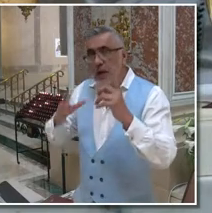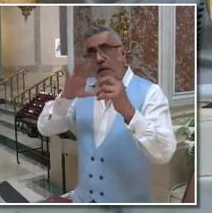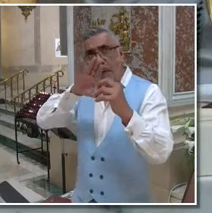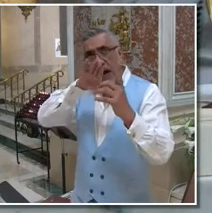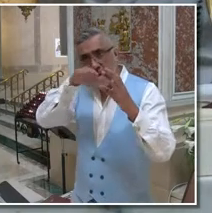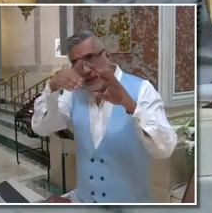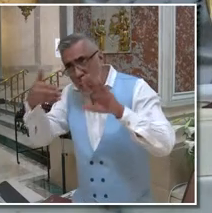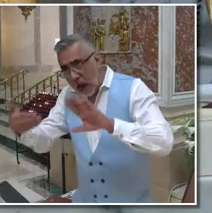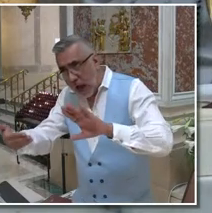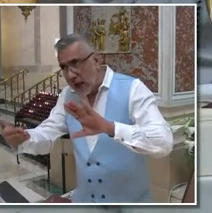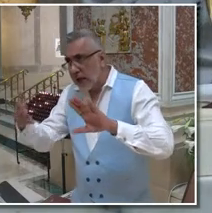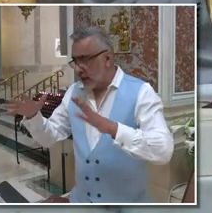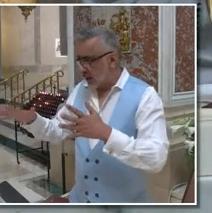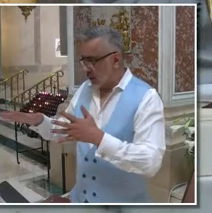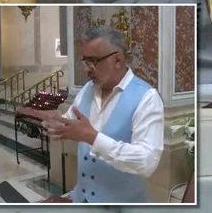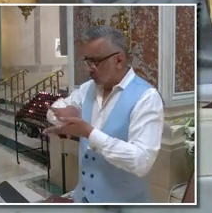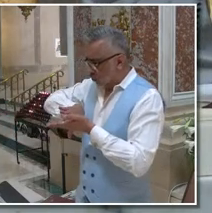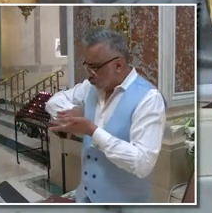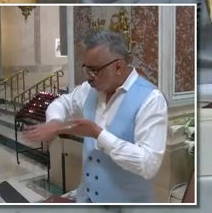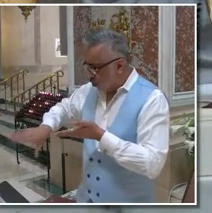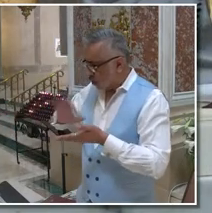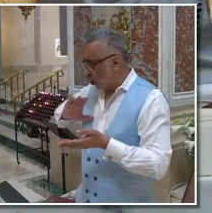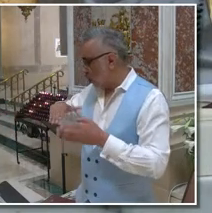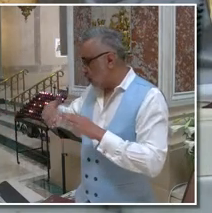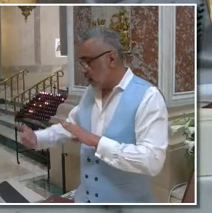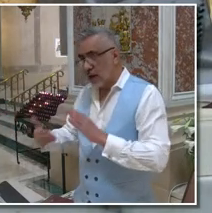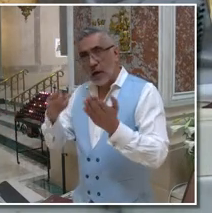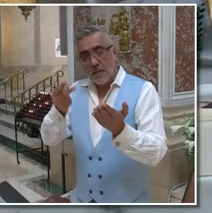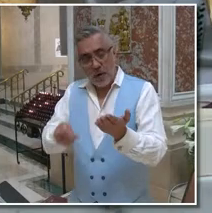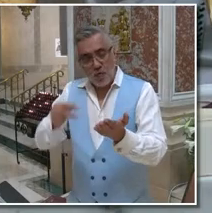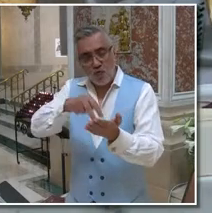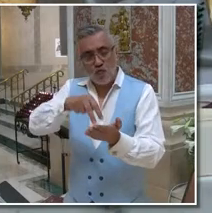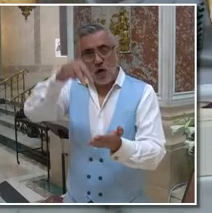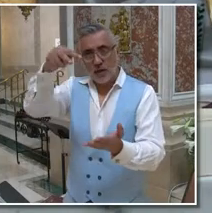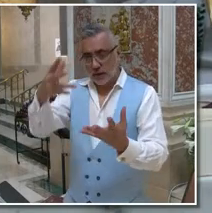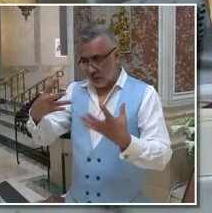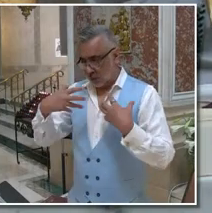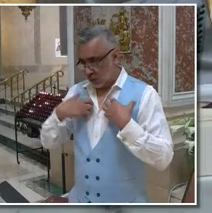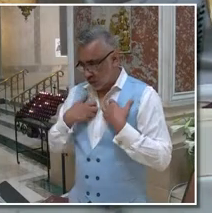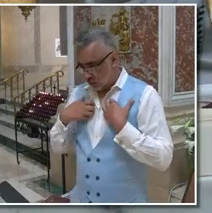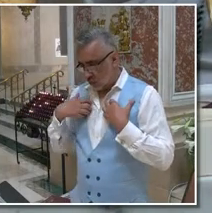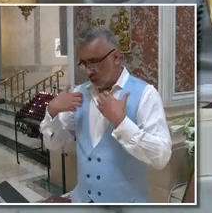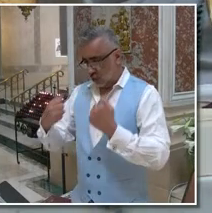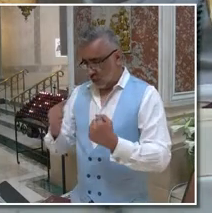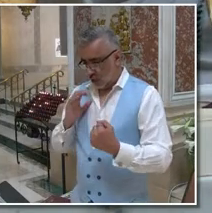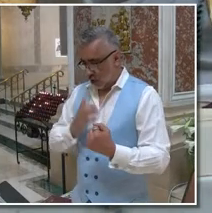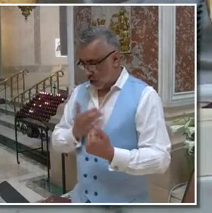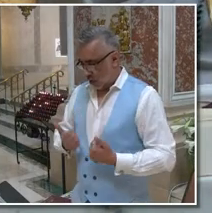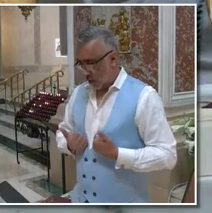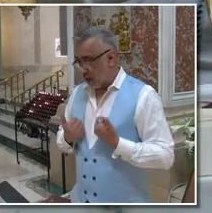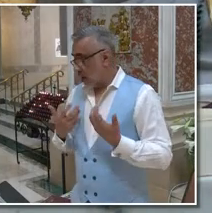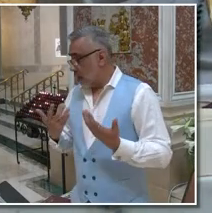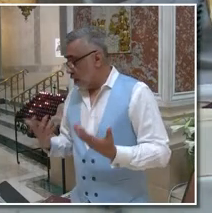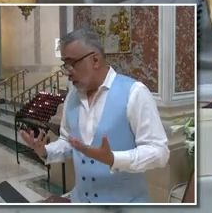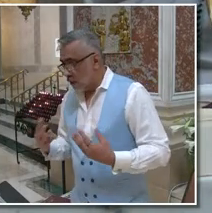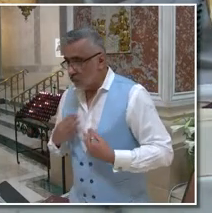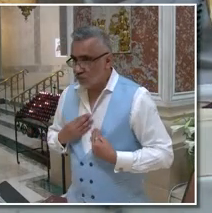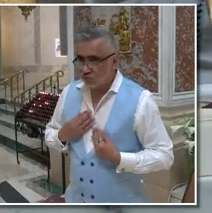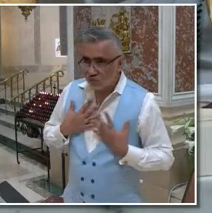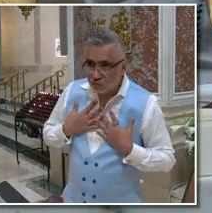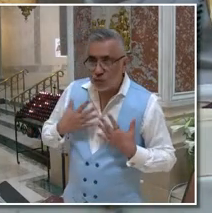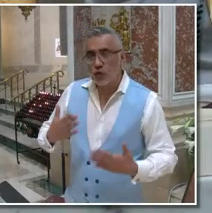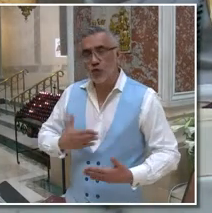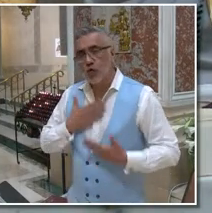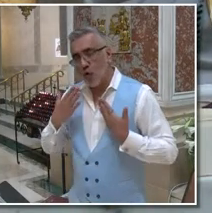he has destroyed our death, and by rising, restored our life. Therefore, overcome with paschal